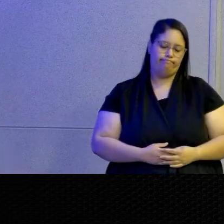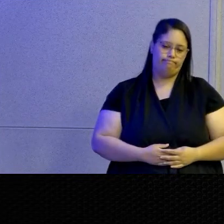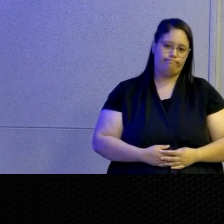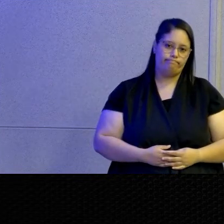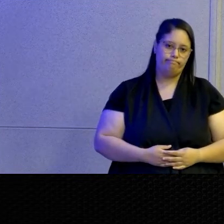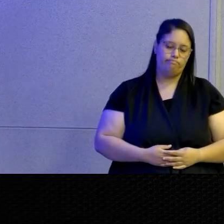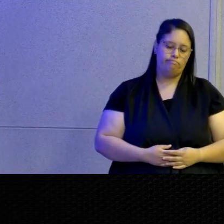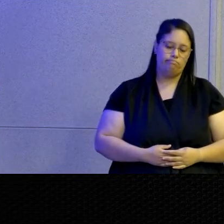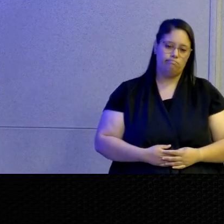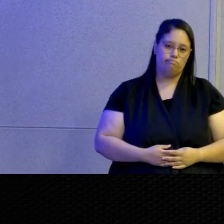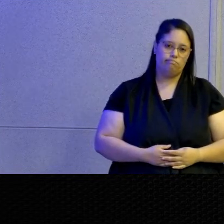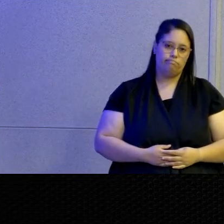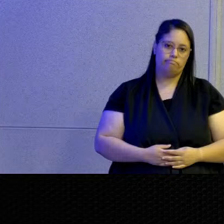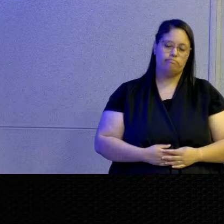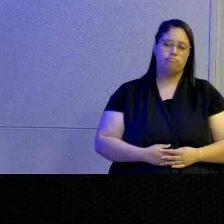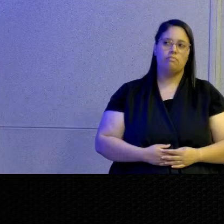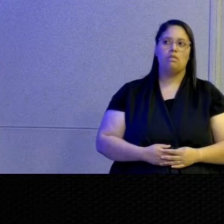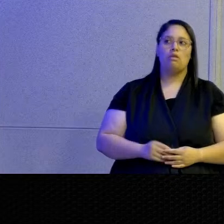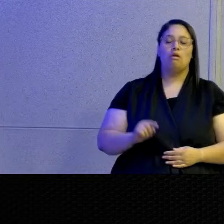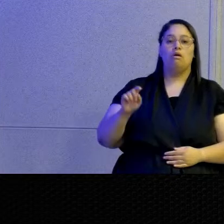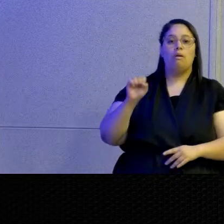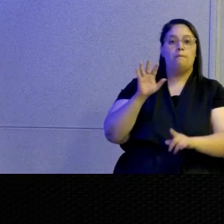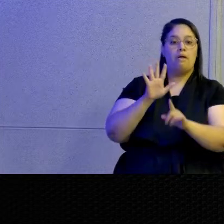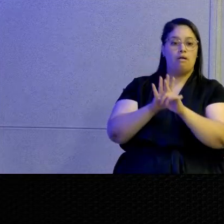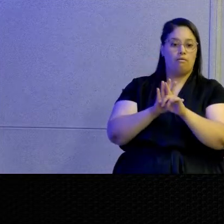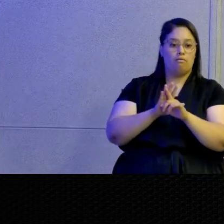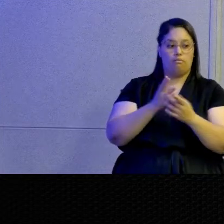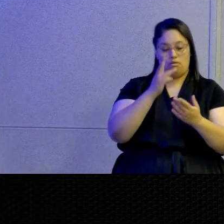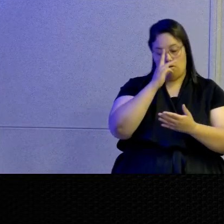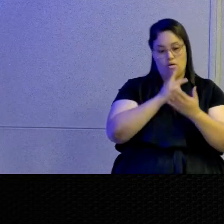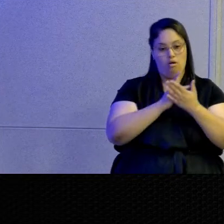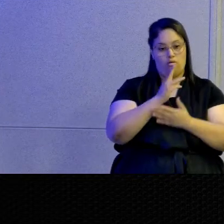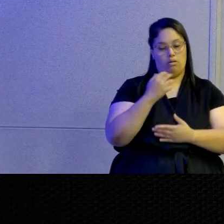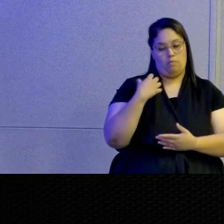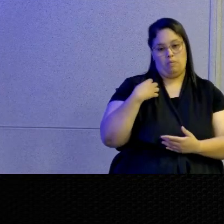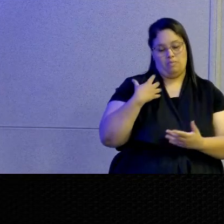And the impact, Honorable Minister,